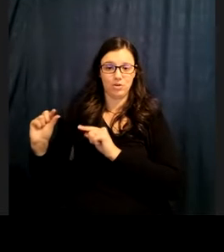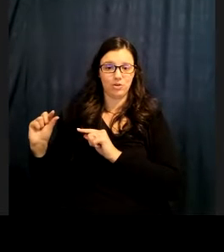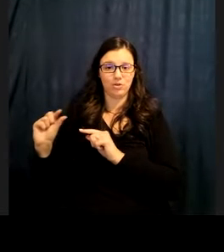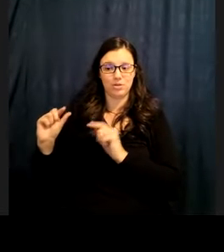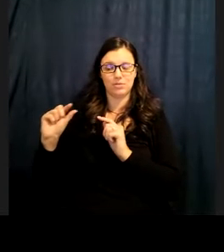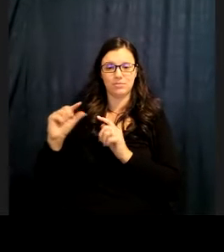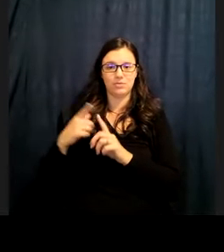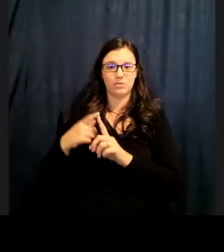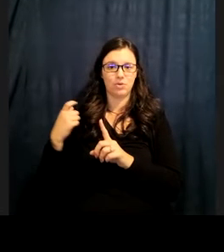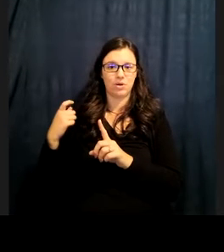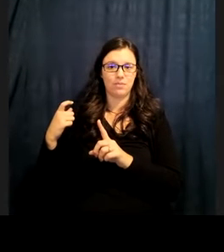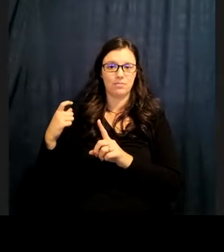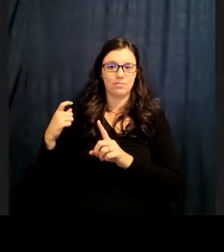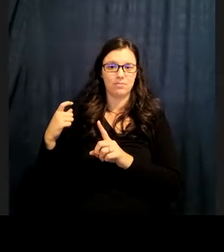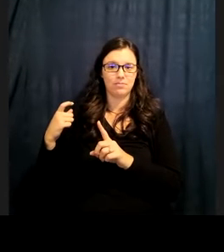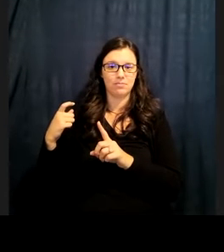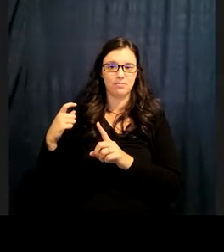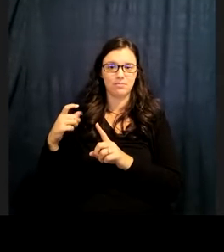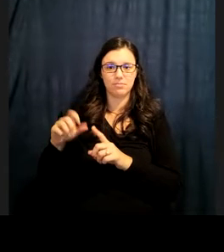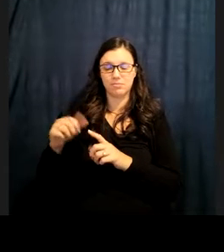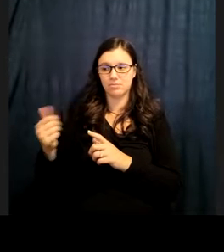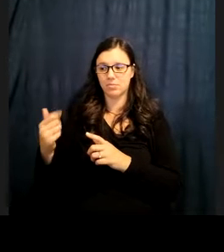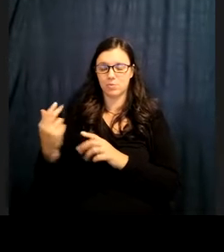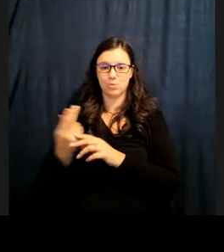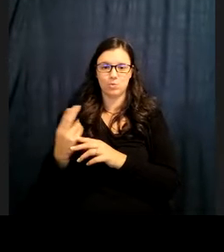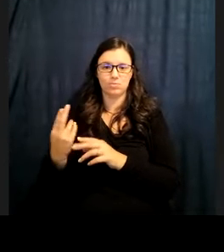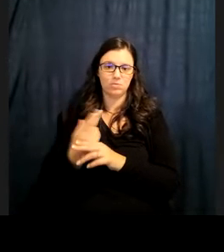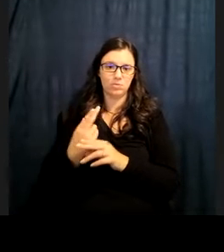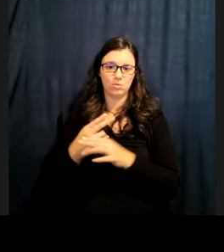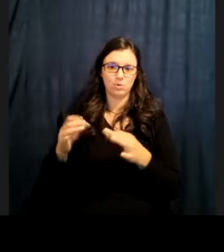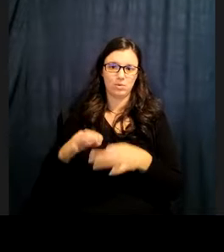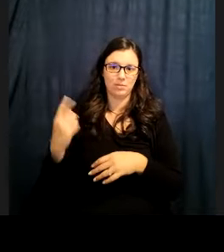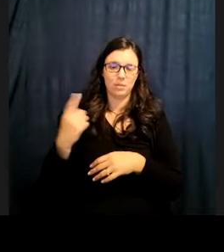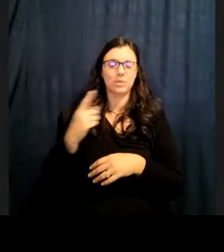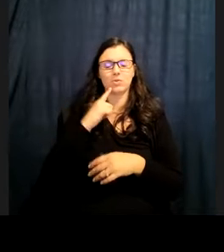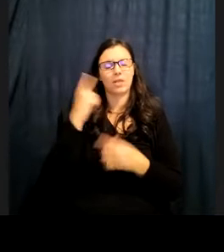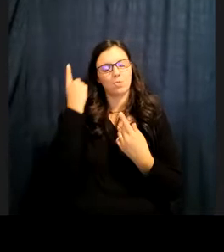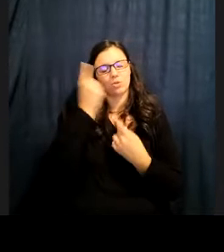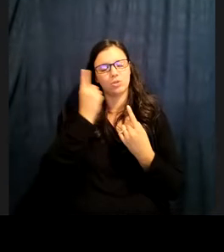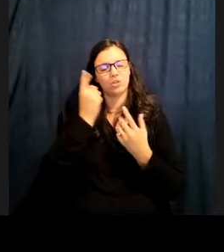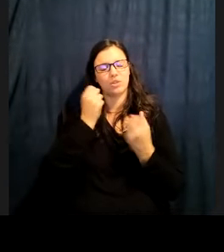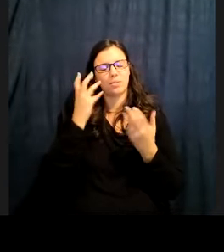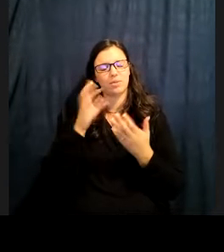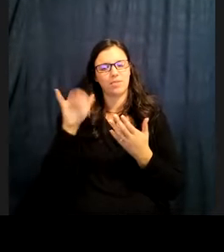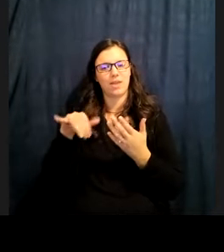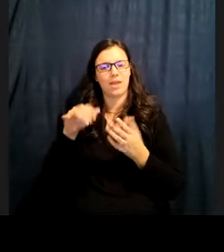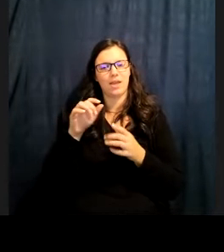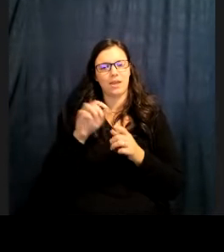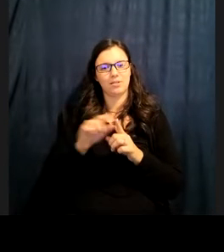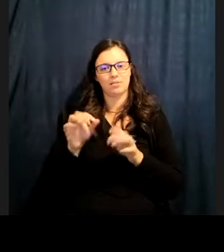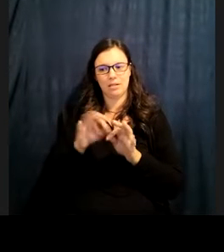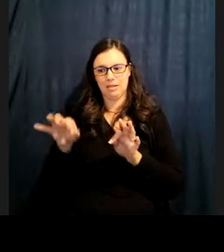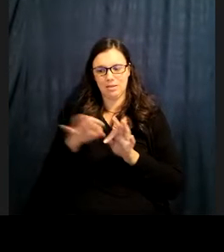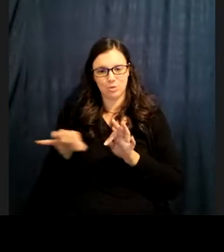of to articulate something. So it's really, I wonder how much of the articulation and the language comes